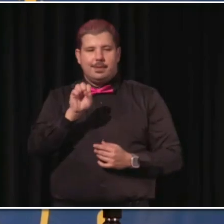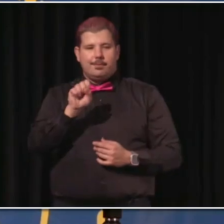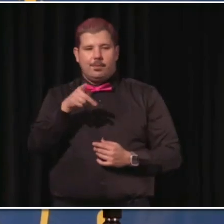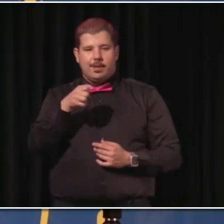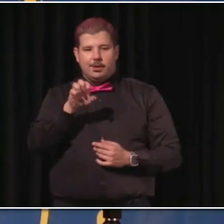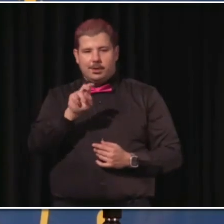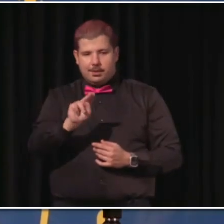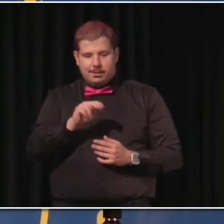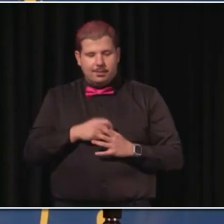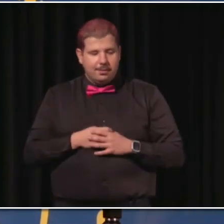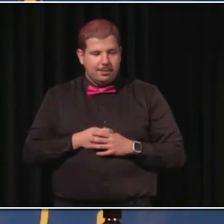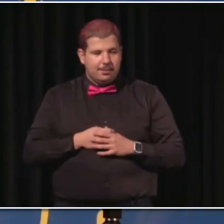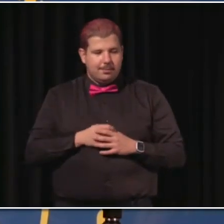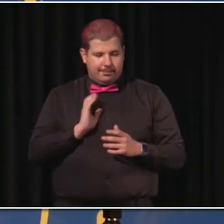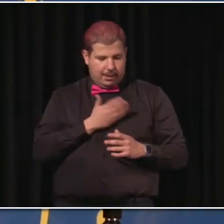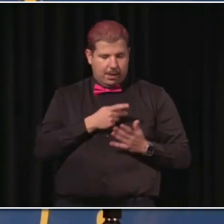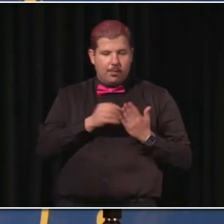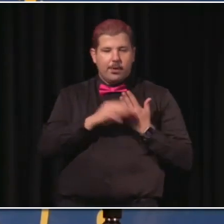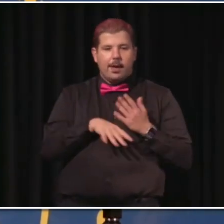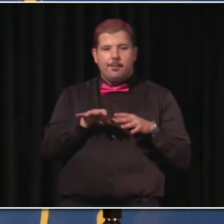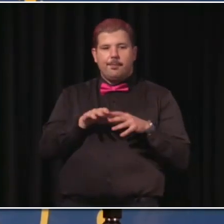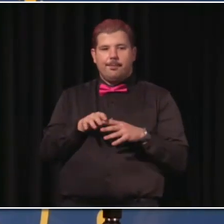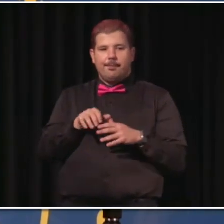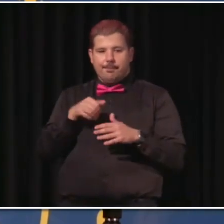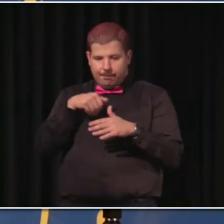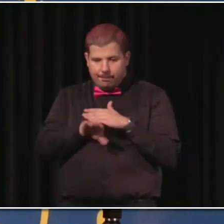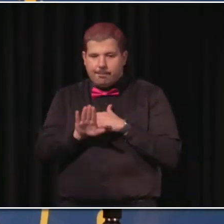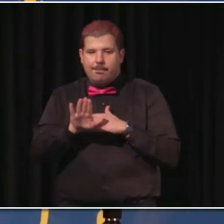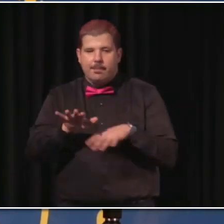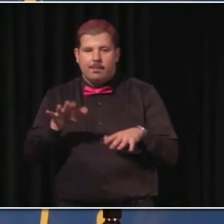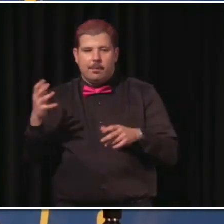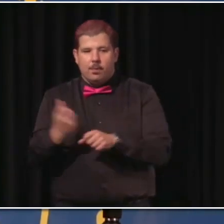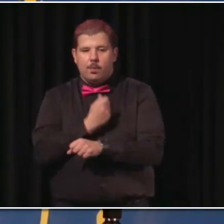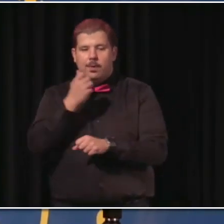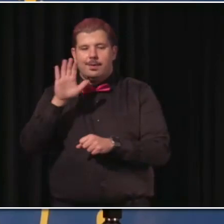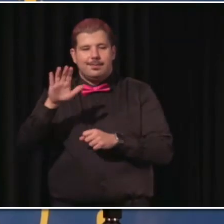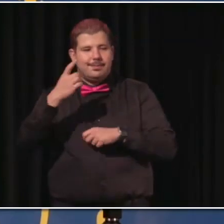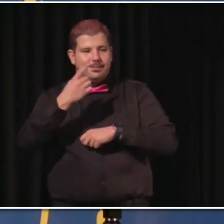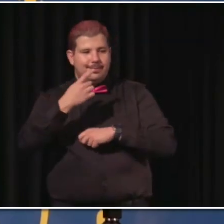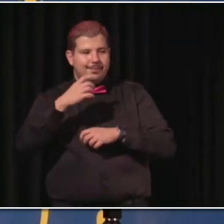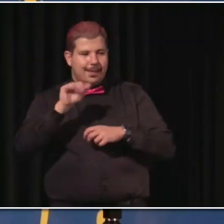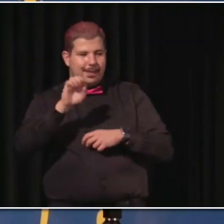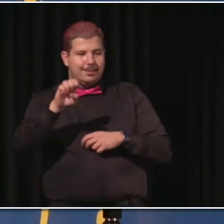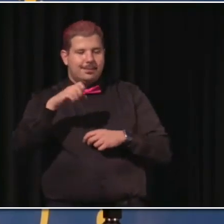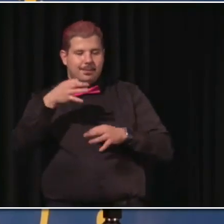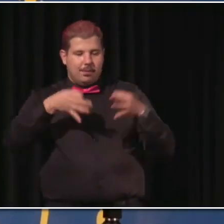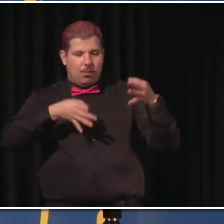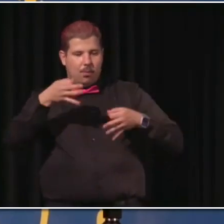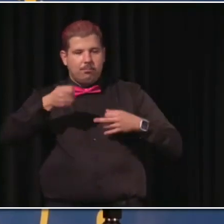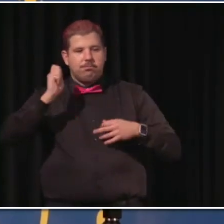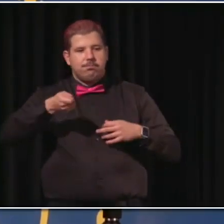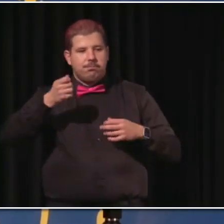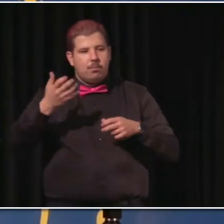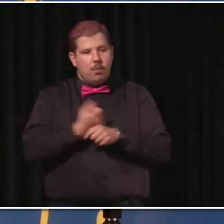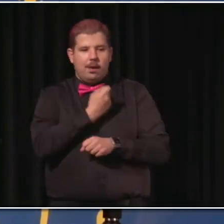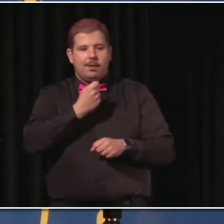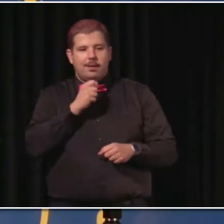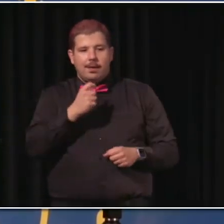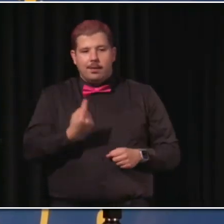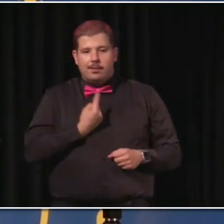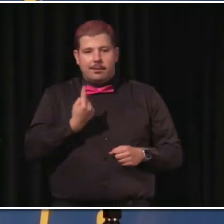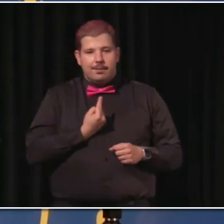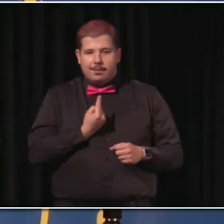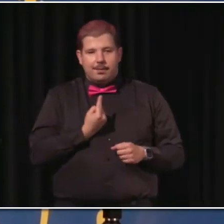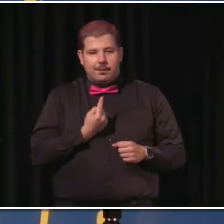Our program stepped in and won his case in court. And we're not doing it alone.